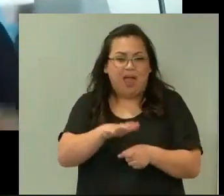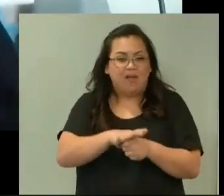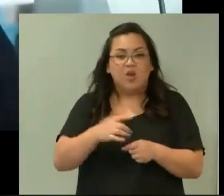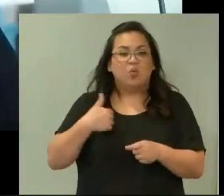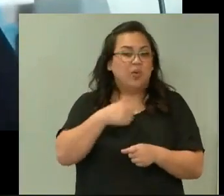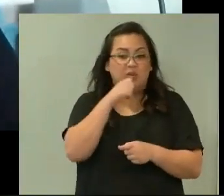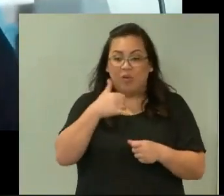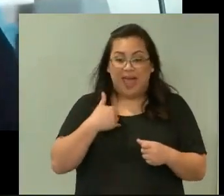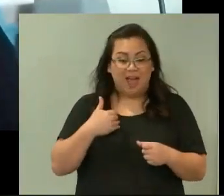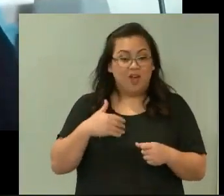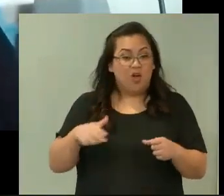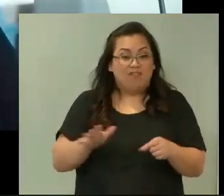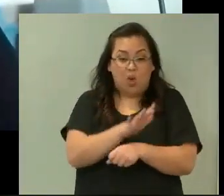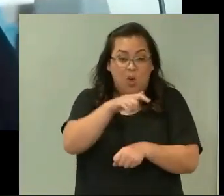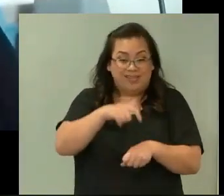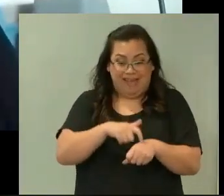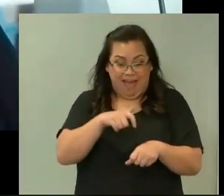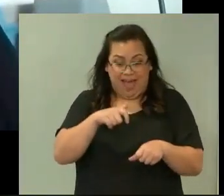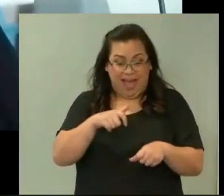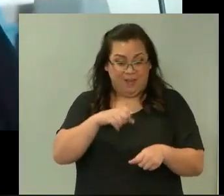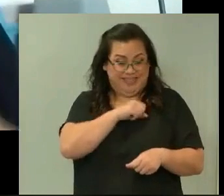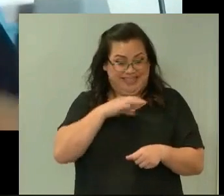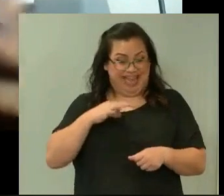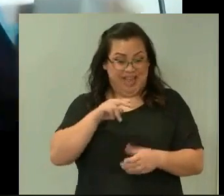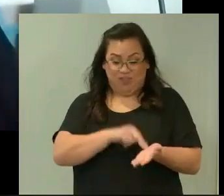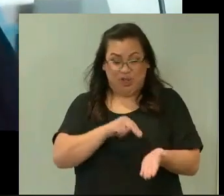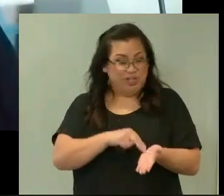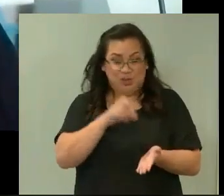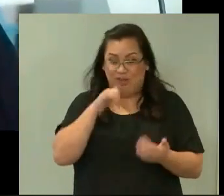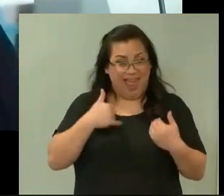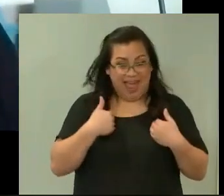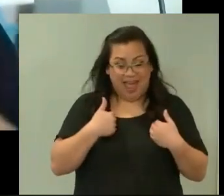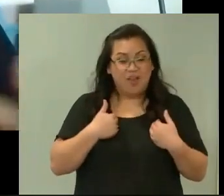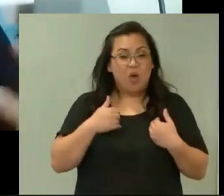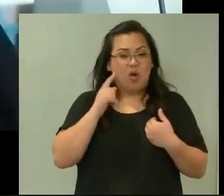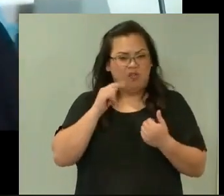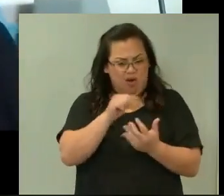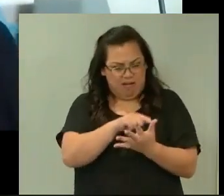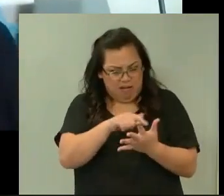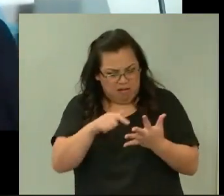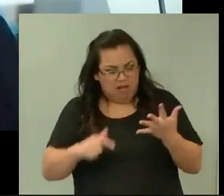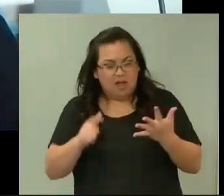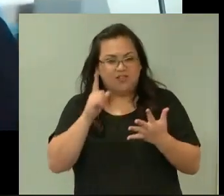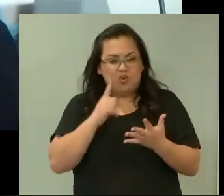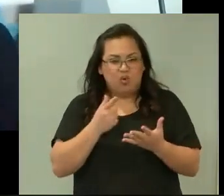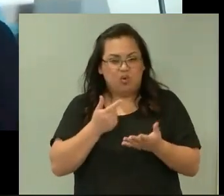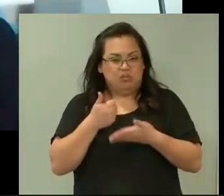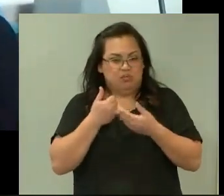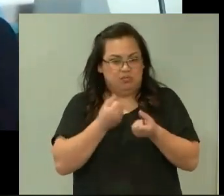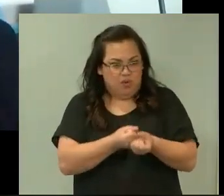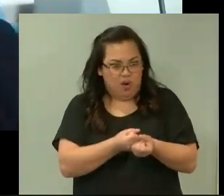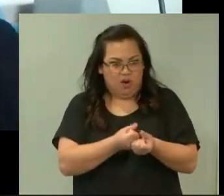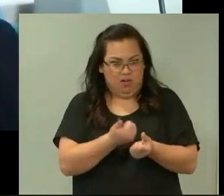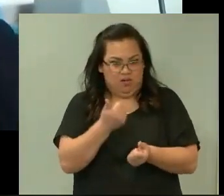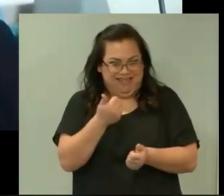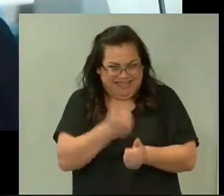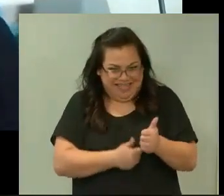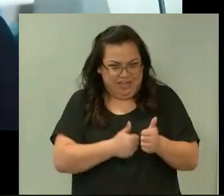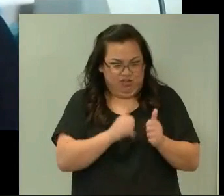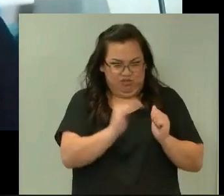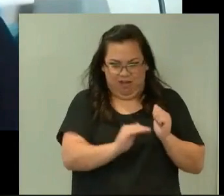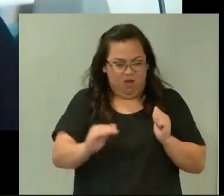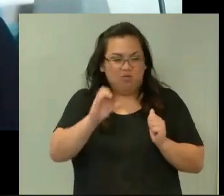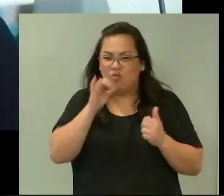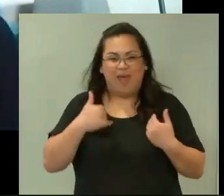nurses. We don't have the social emotional personnel to really help our students and help the whole child. So it's really kind of